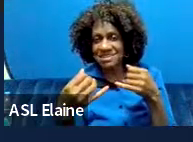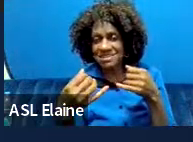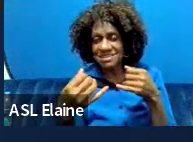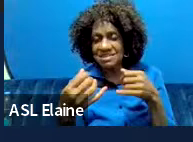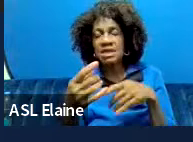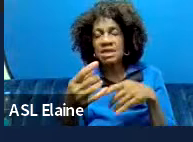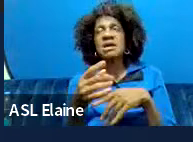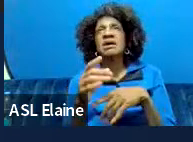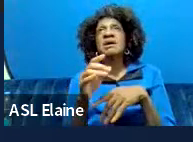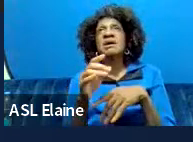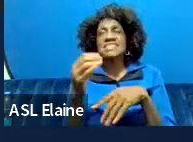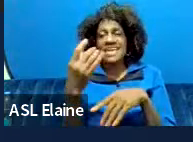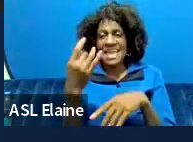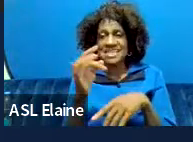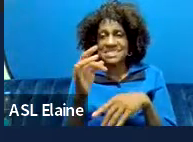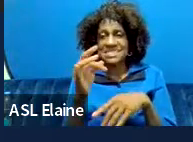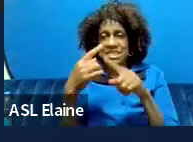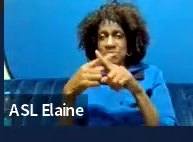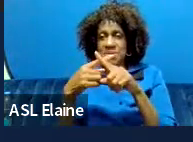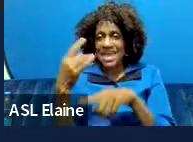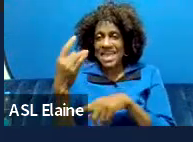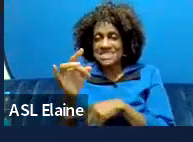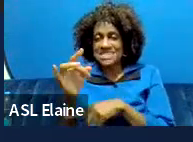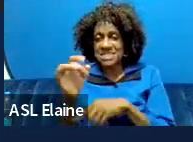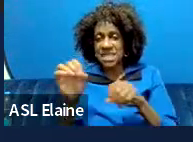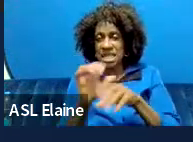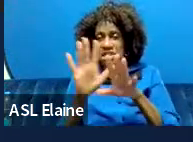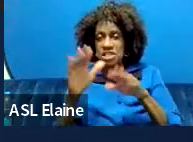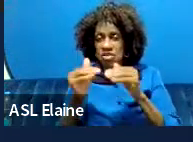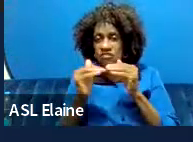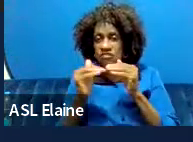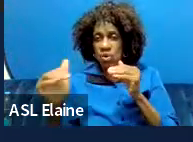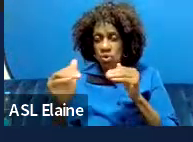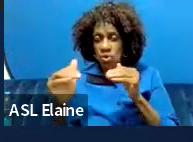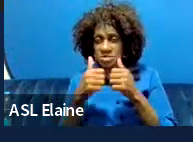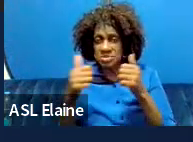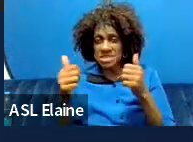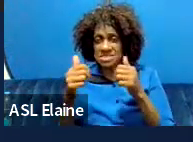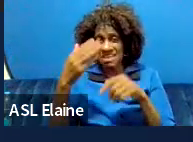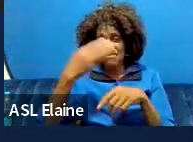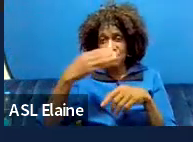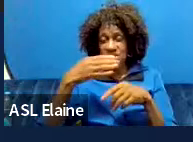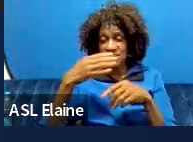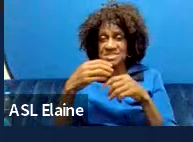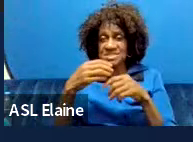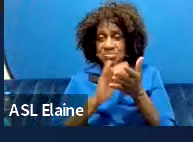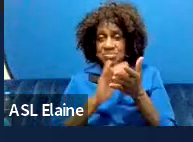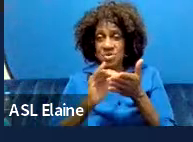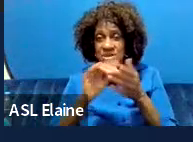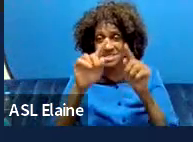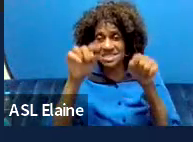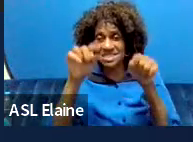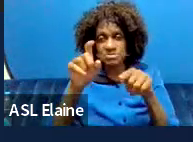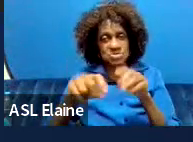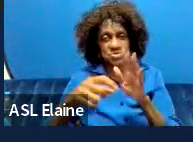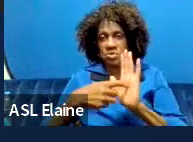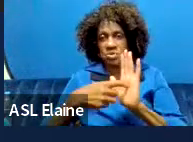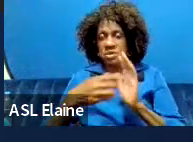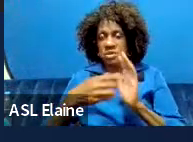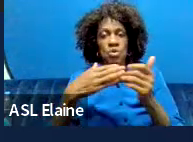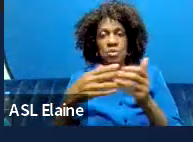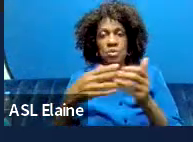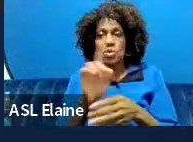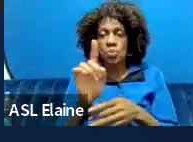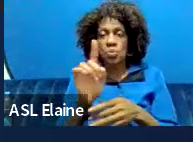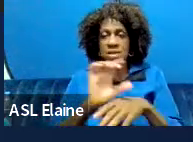Okay, so the 18 by 18-inch clear floor space in front of these Braille signs is required regardless of where the sign